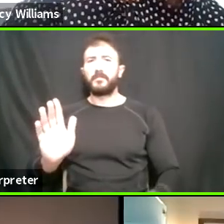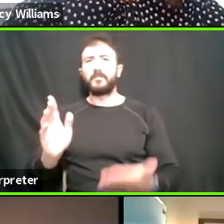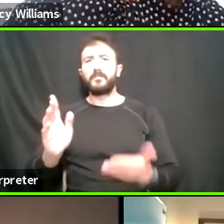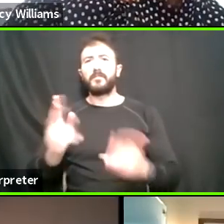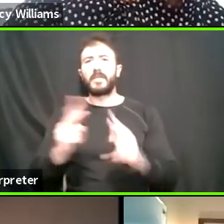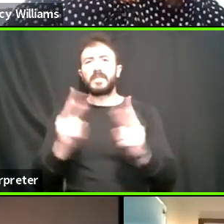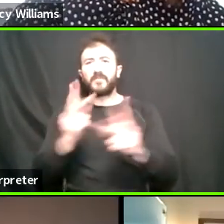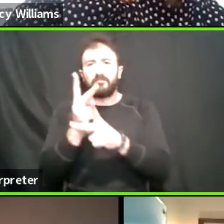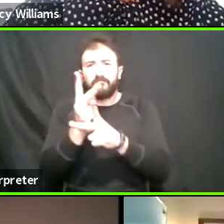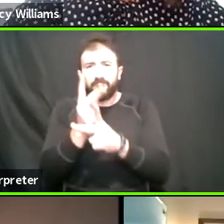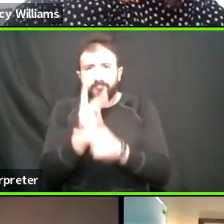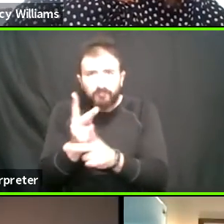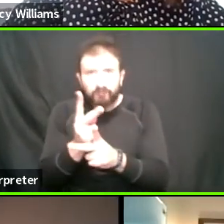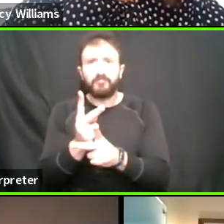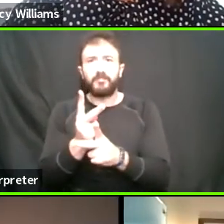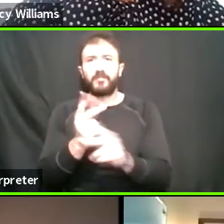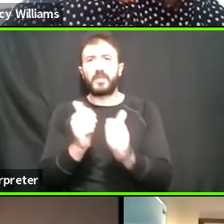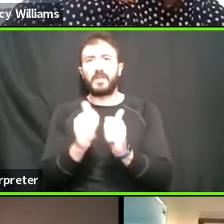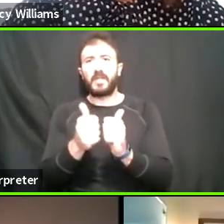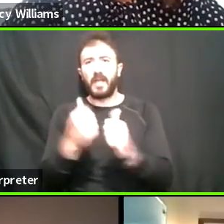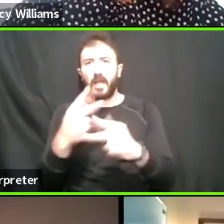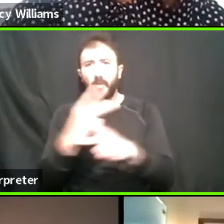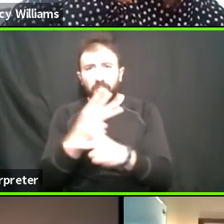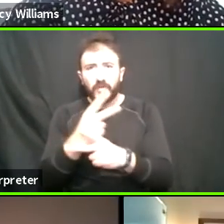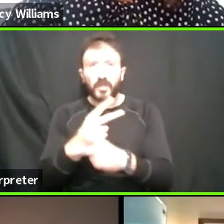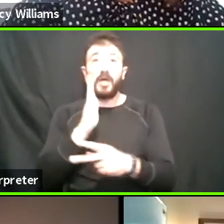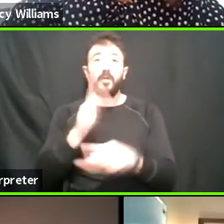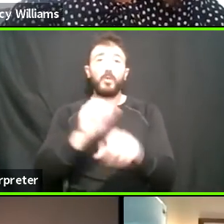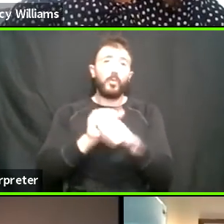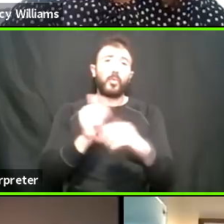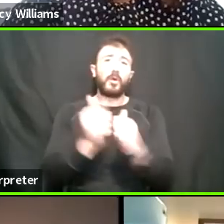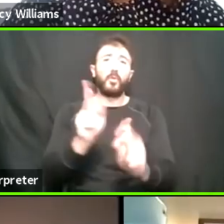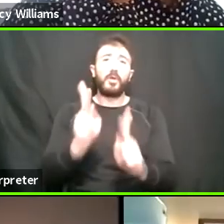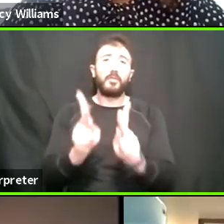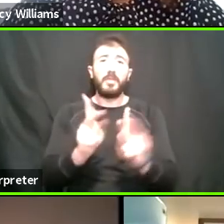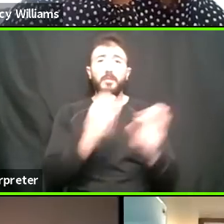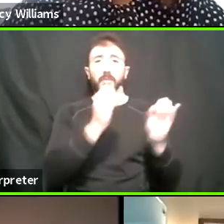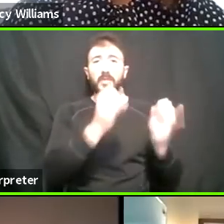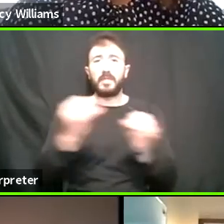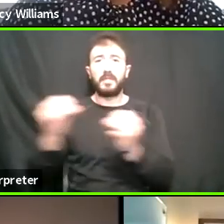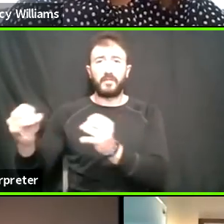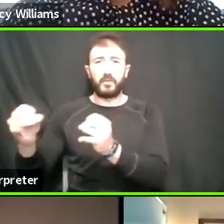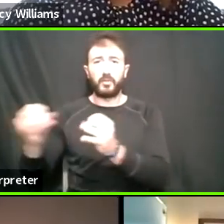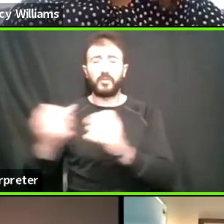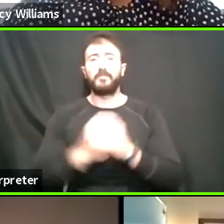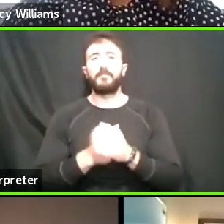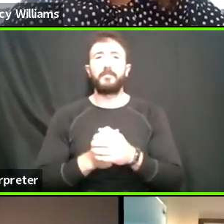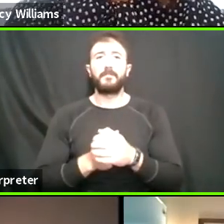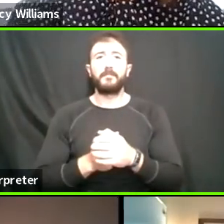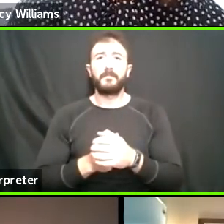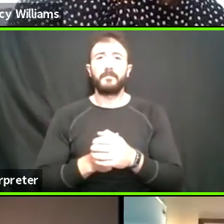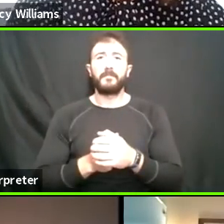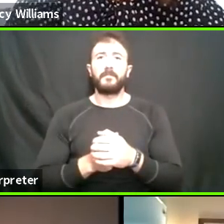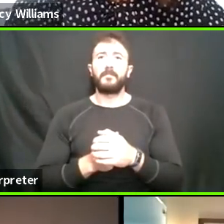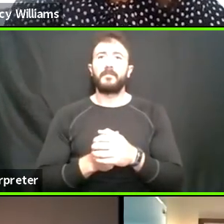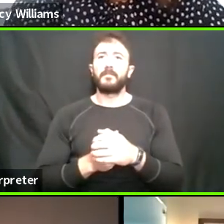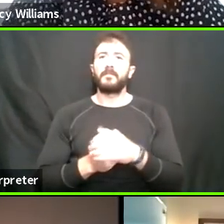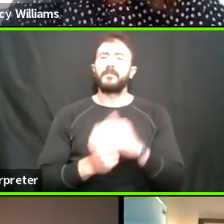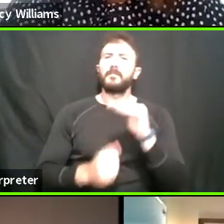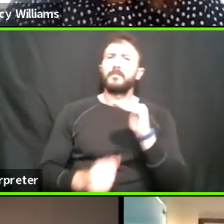will do this, and we will work with people individually. Okay. And Nancy, the Safe